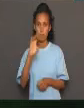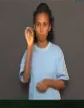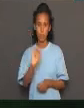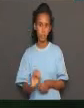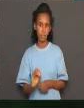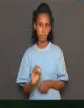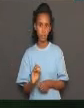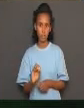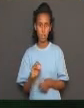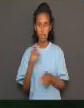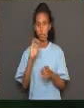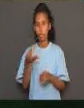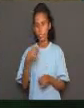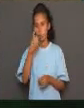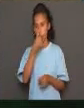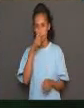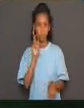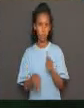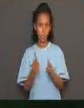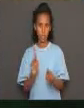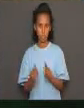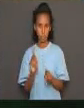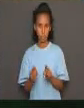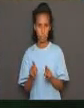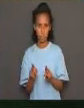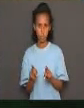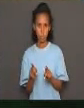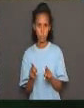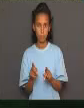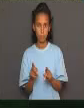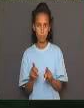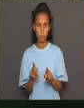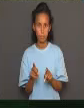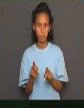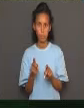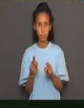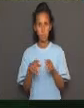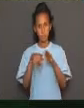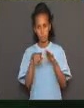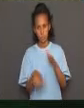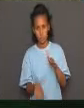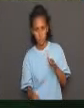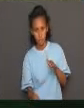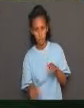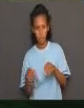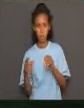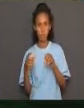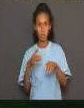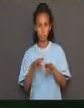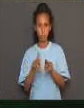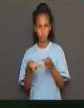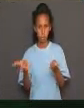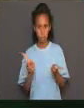77% of Ethiopia's population. The lowlands, which are